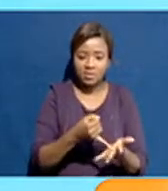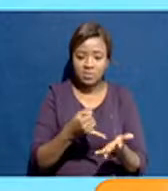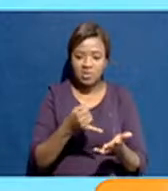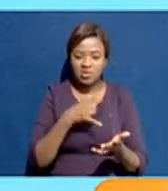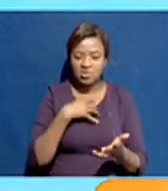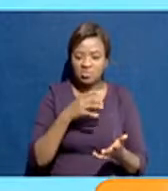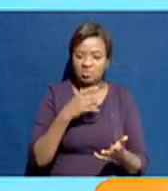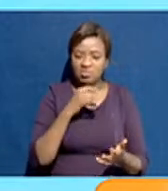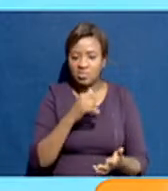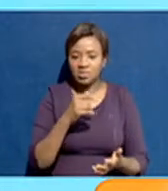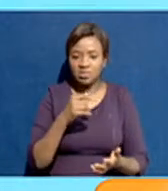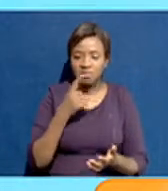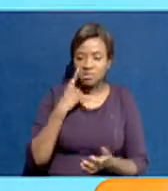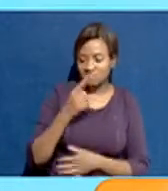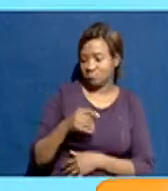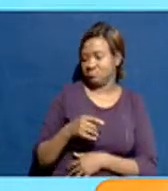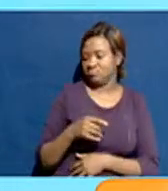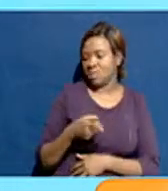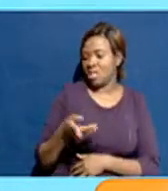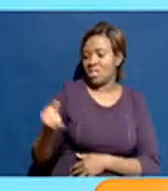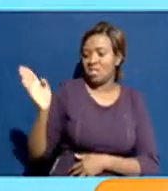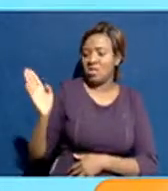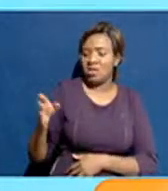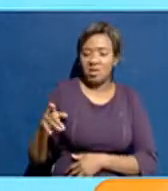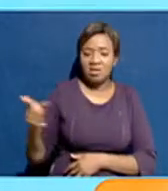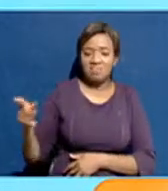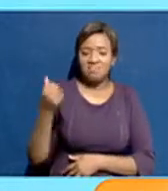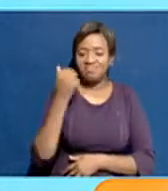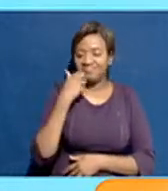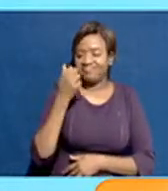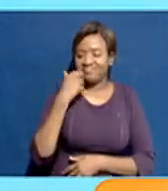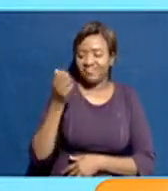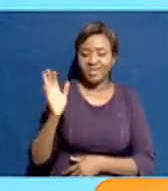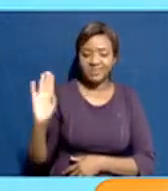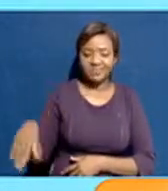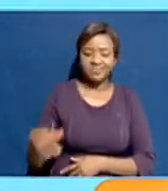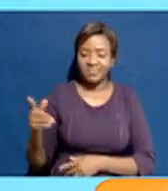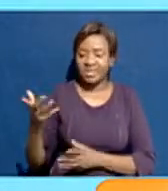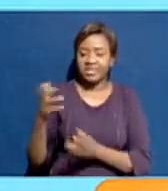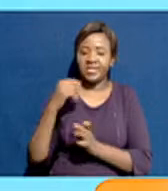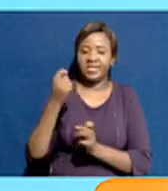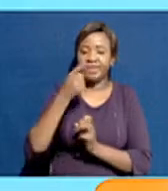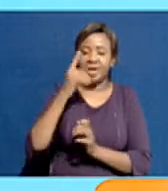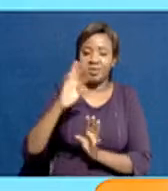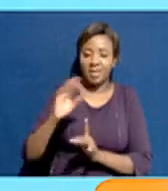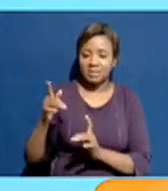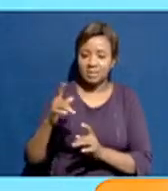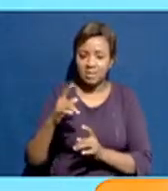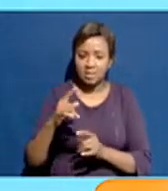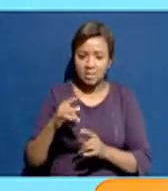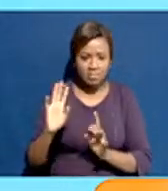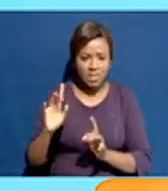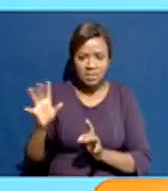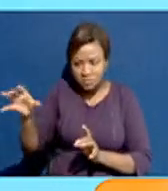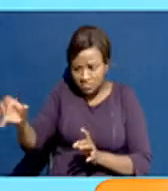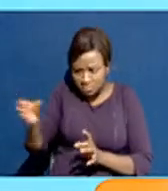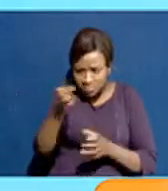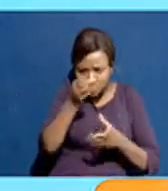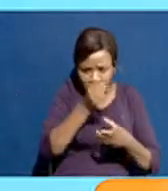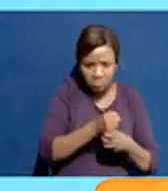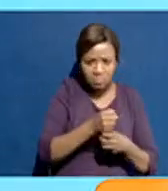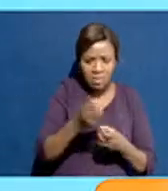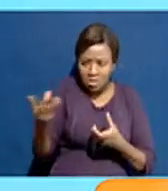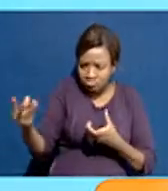not considered as just the people at the patient end or beneficiary end, but I think we need also to be involved